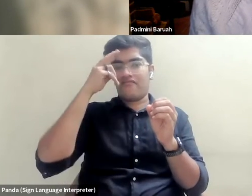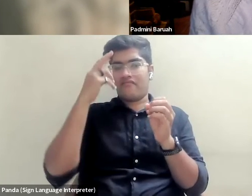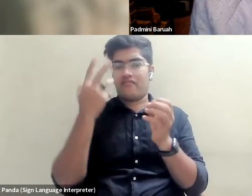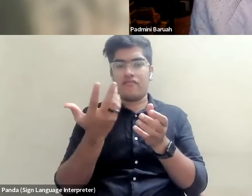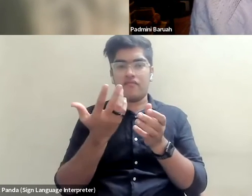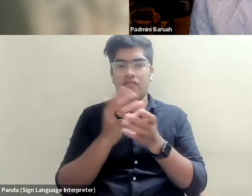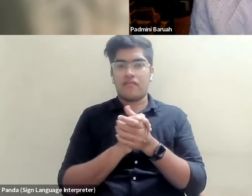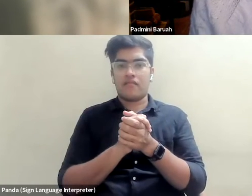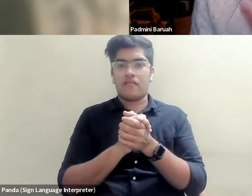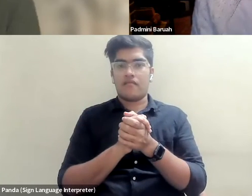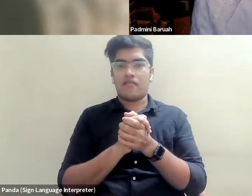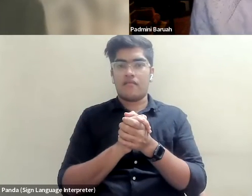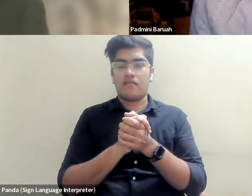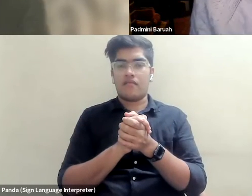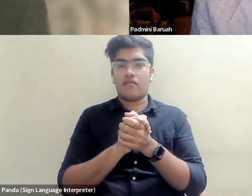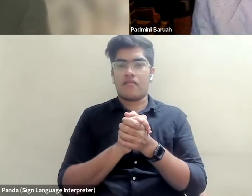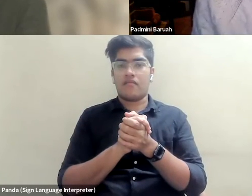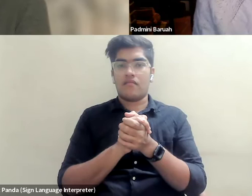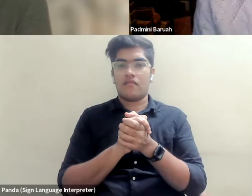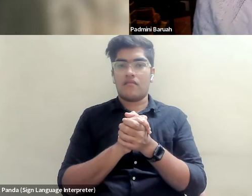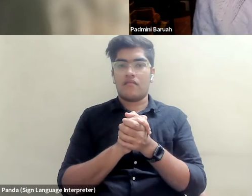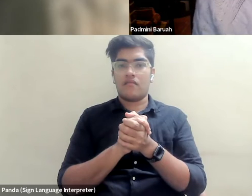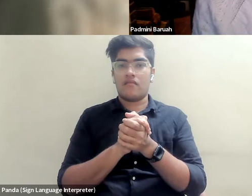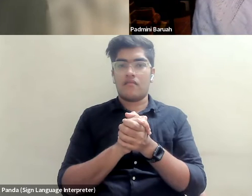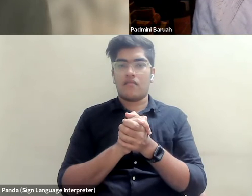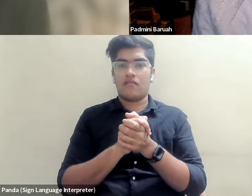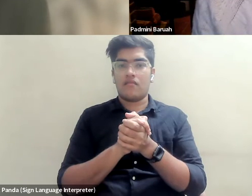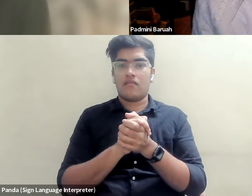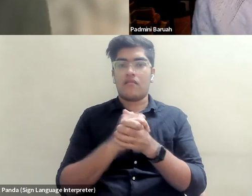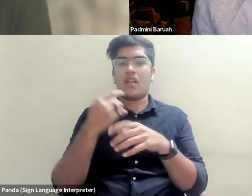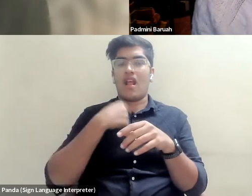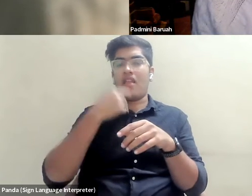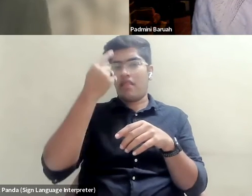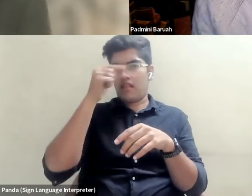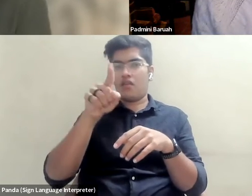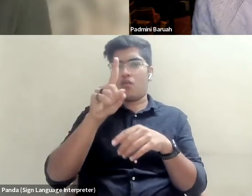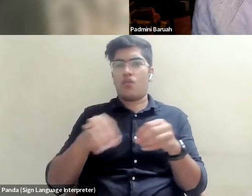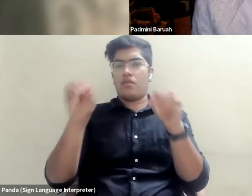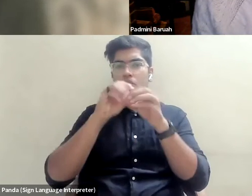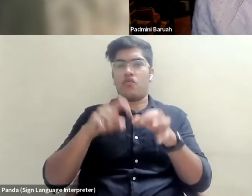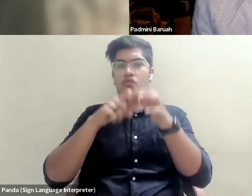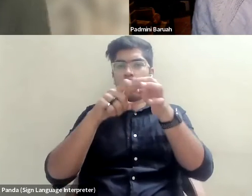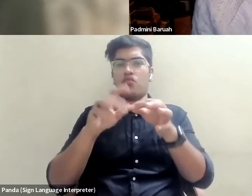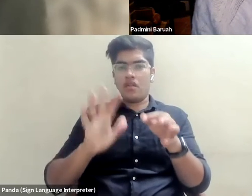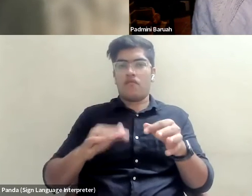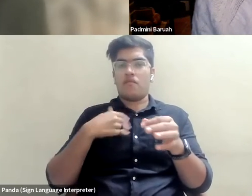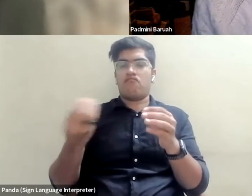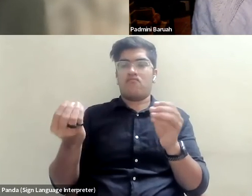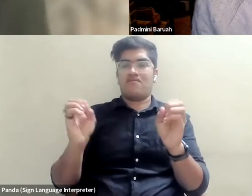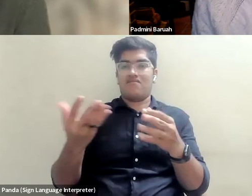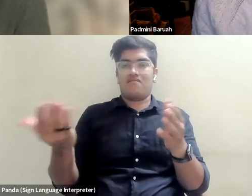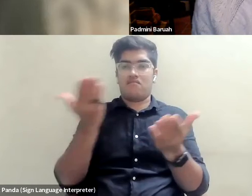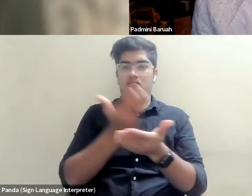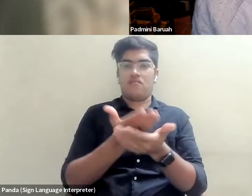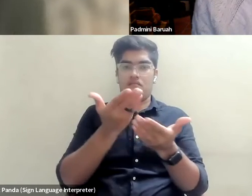towards those populations that they want to otherize. And I think there's another question which connects to this. So I'm going to jump to that question from, this is